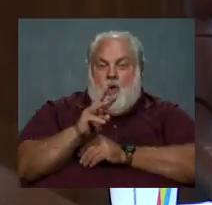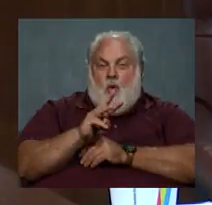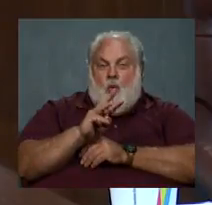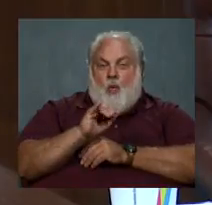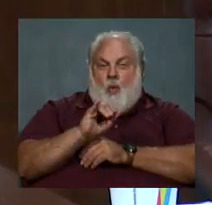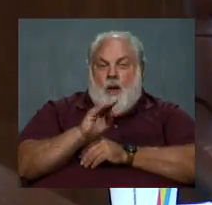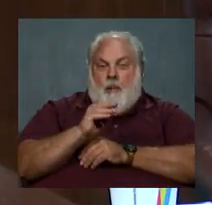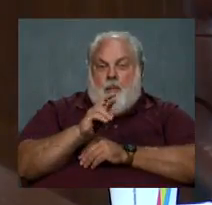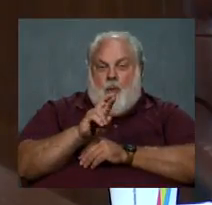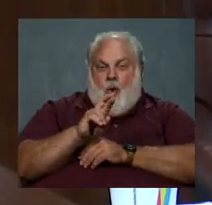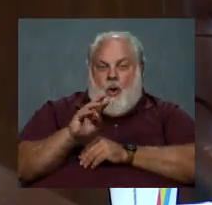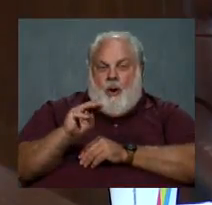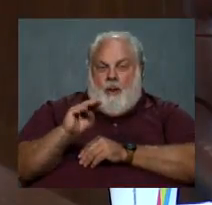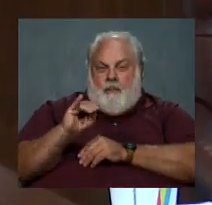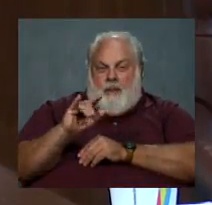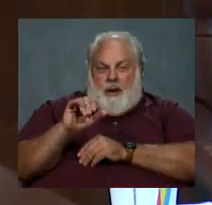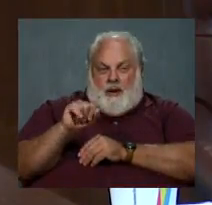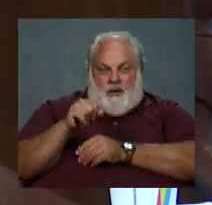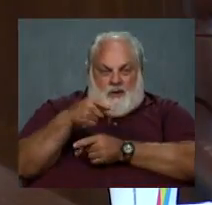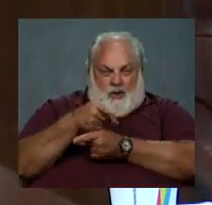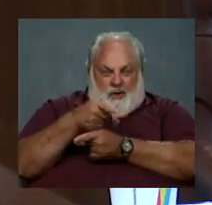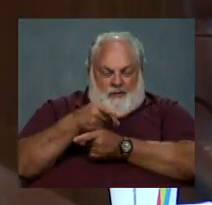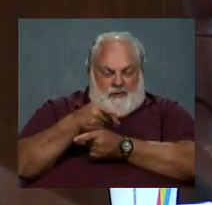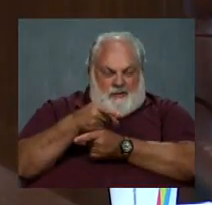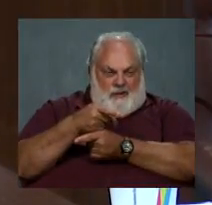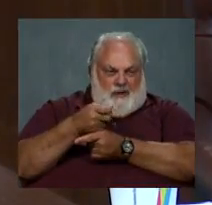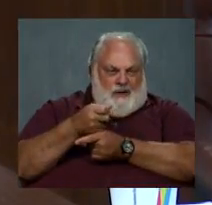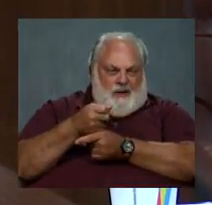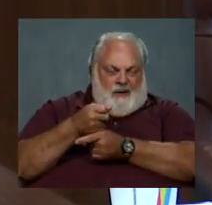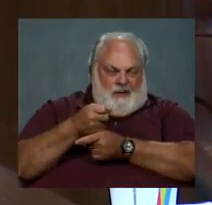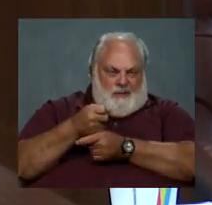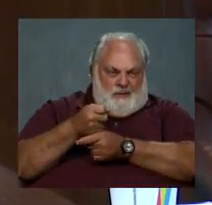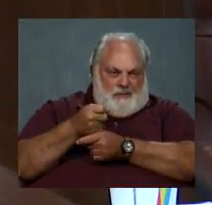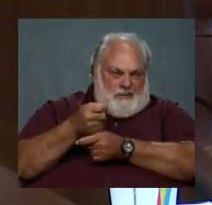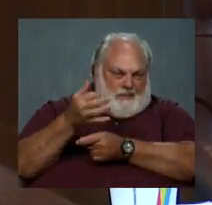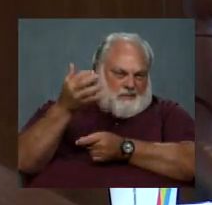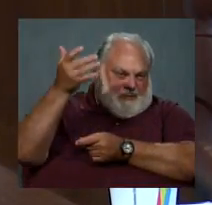Mills took care of a long time ago.